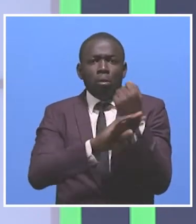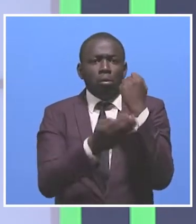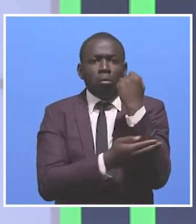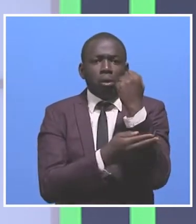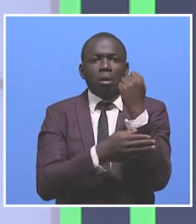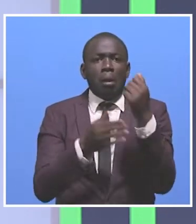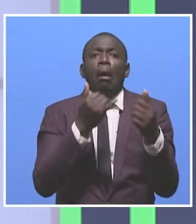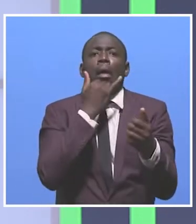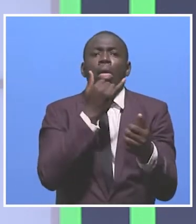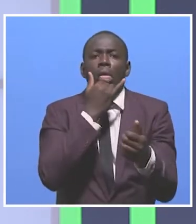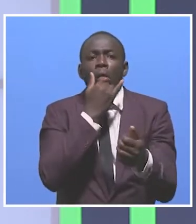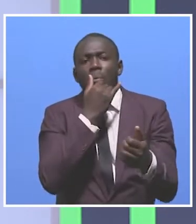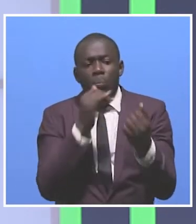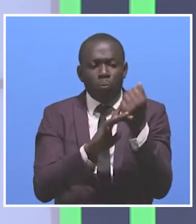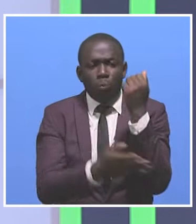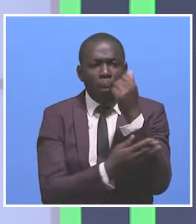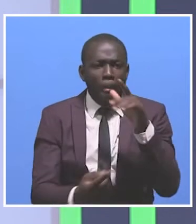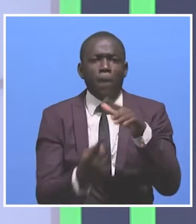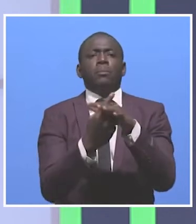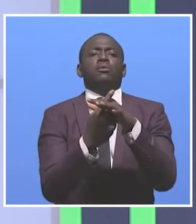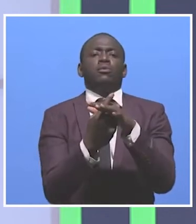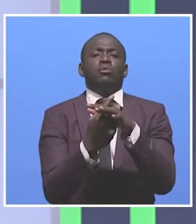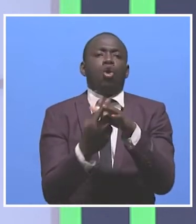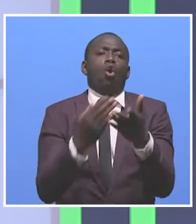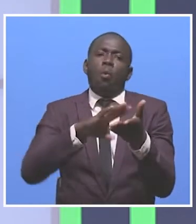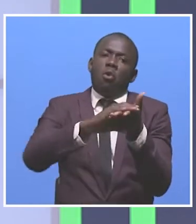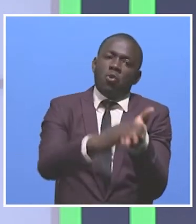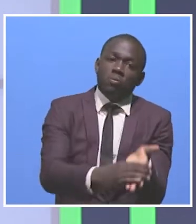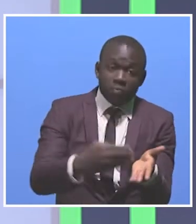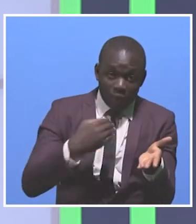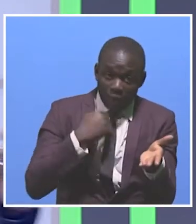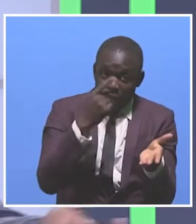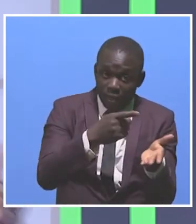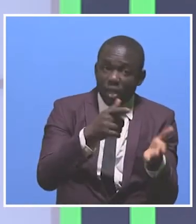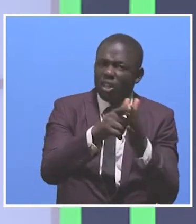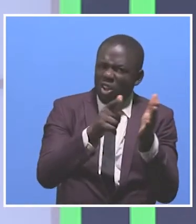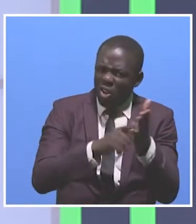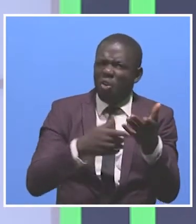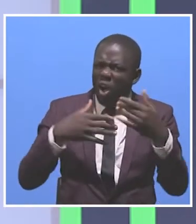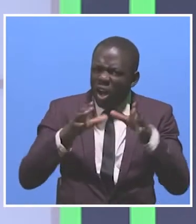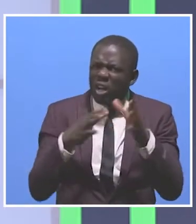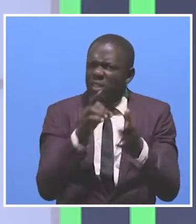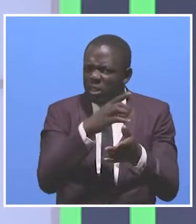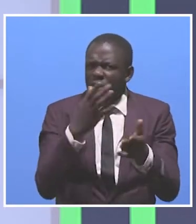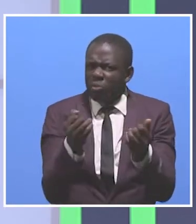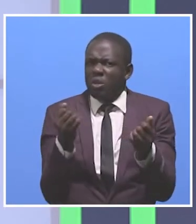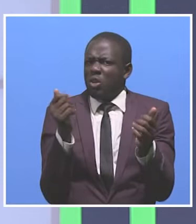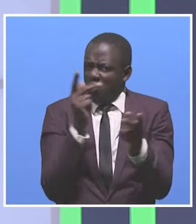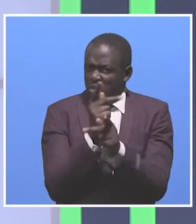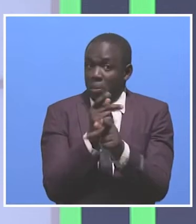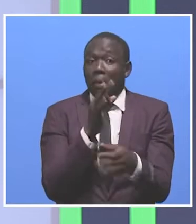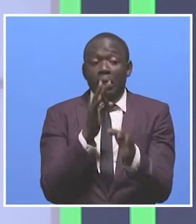an unfortunate circumstances of being defiled, and the law allows that they can be assisted if